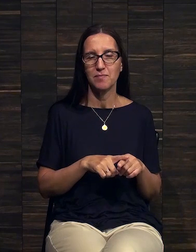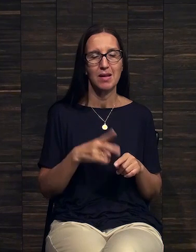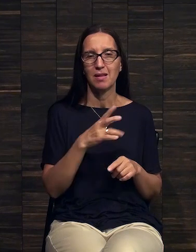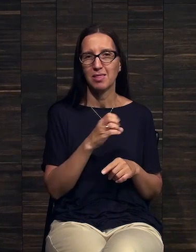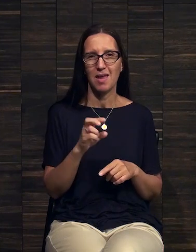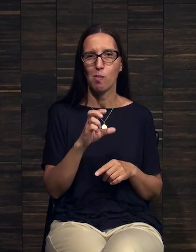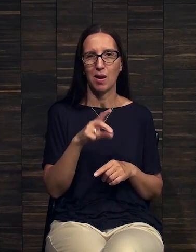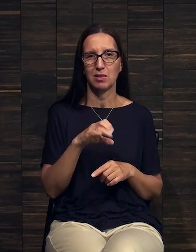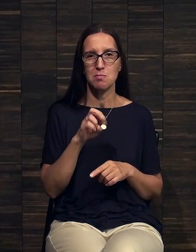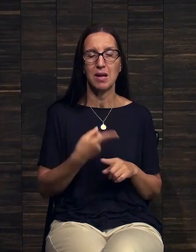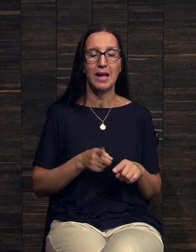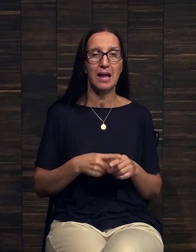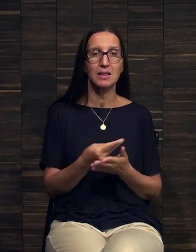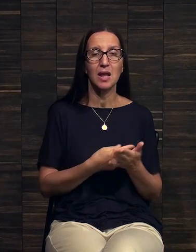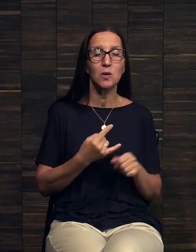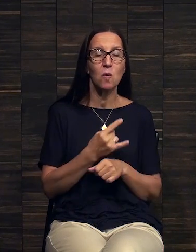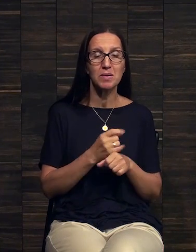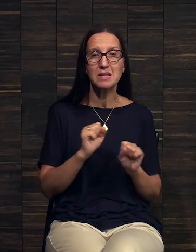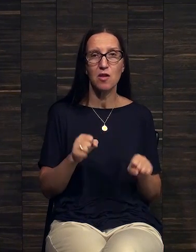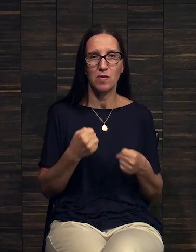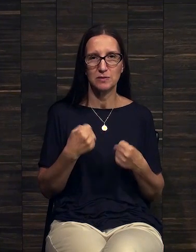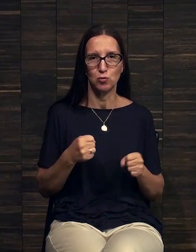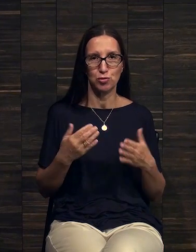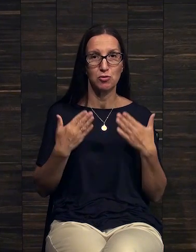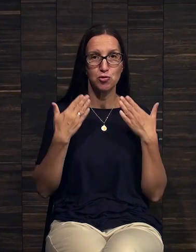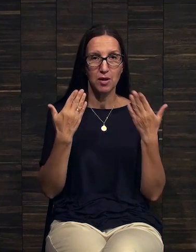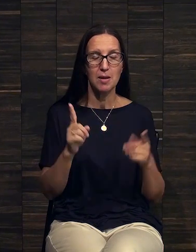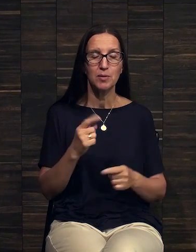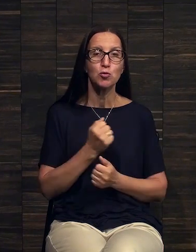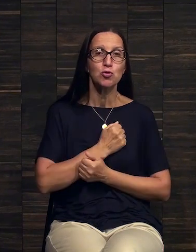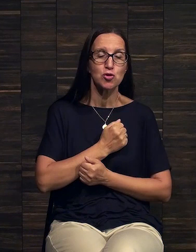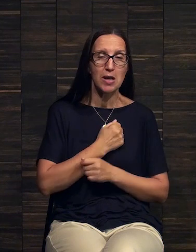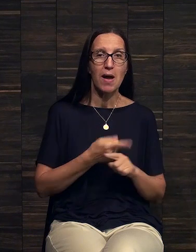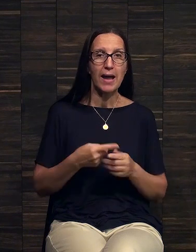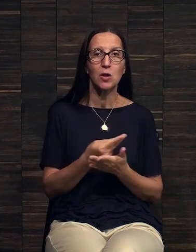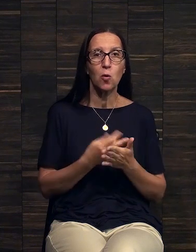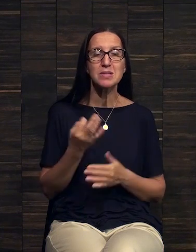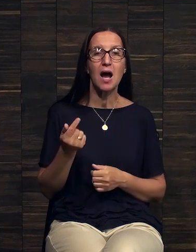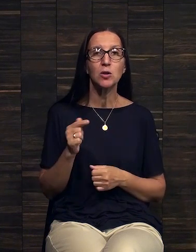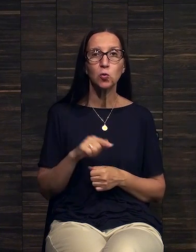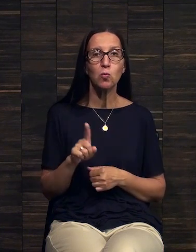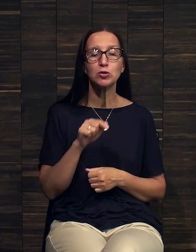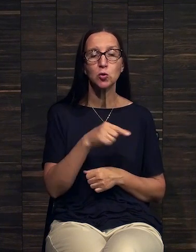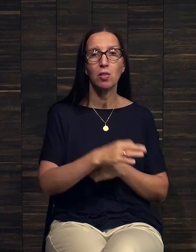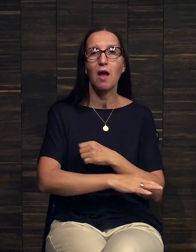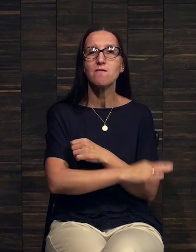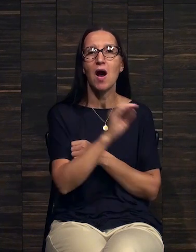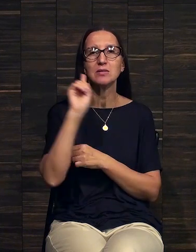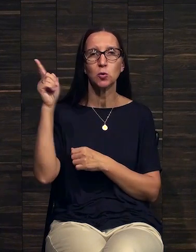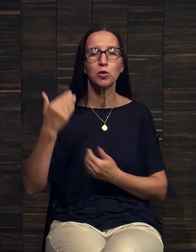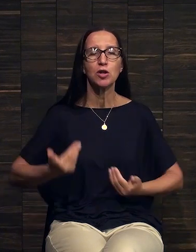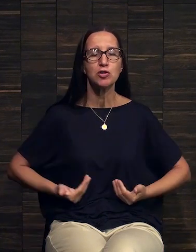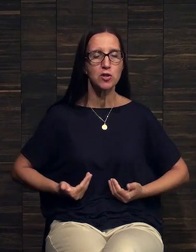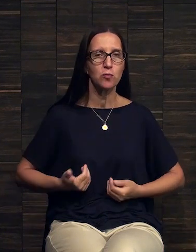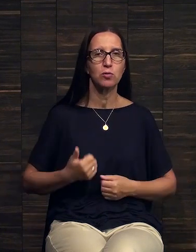everything, but this is not a Batman. So it almost unreadable because, unfortunately,